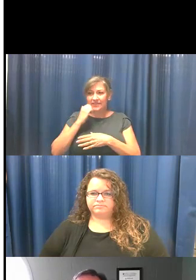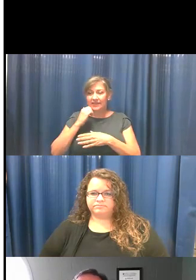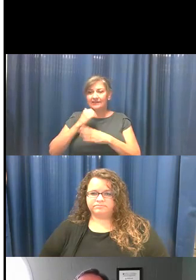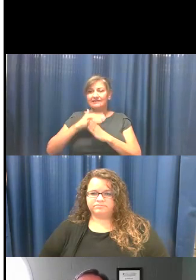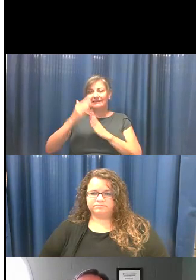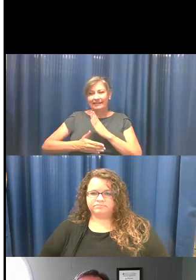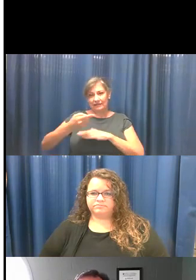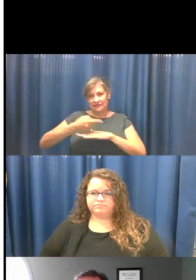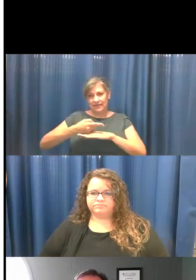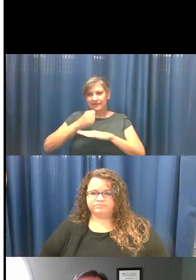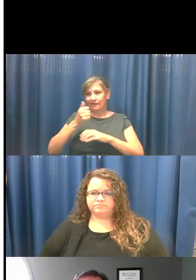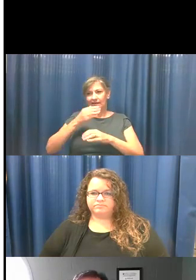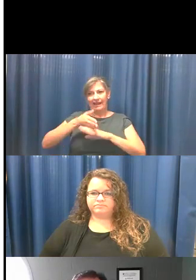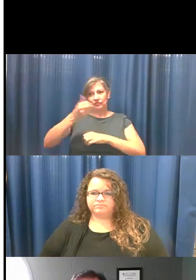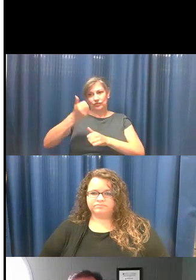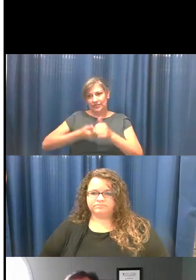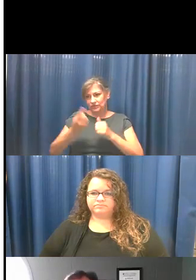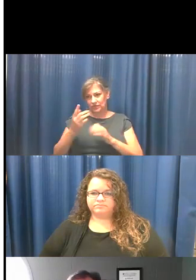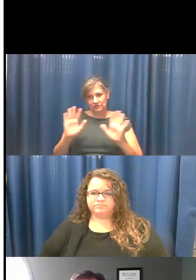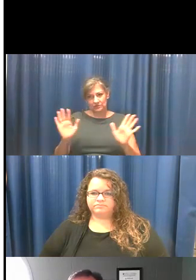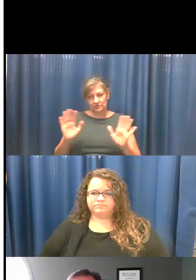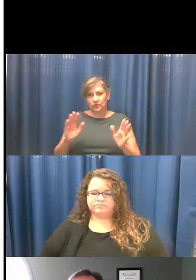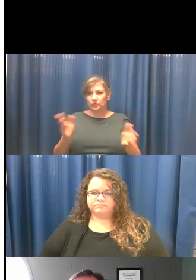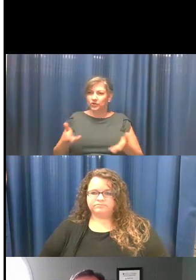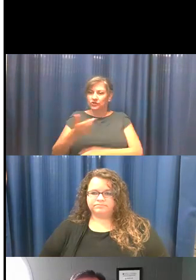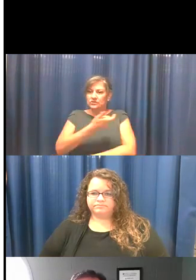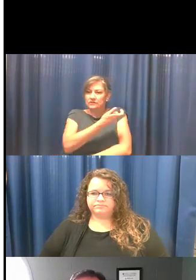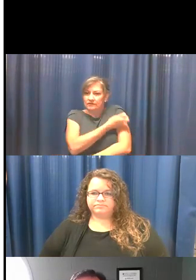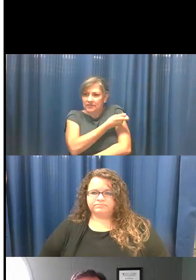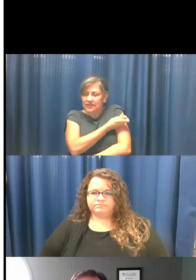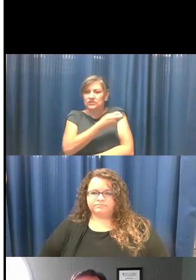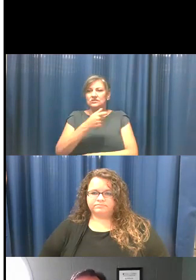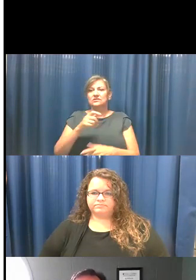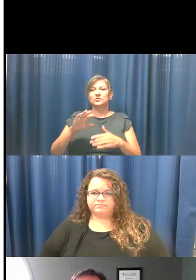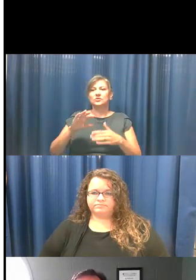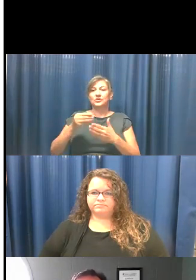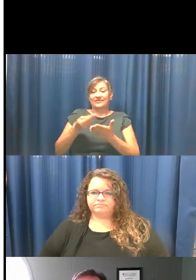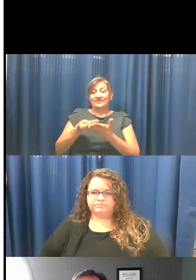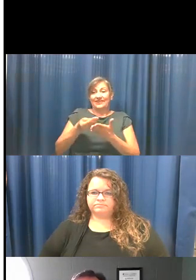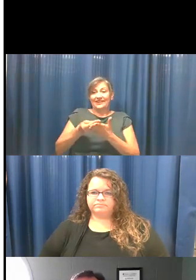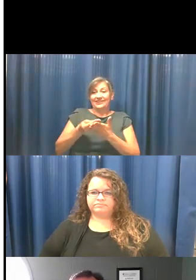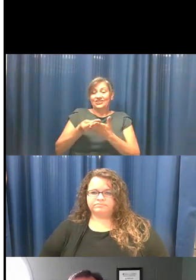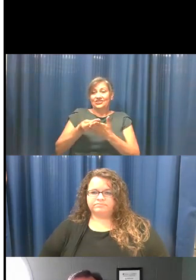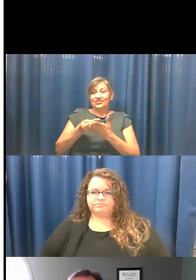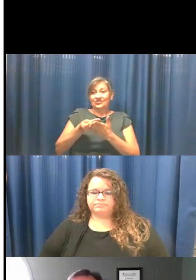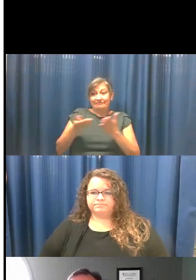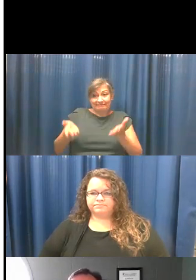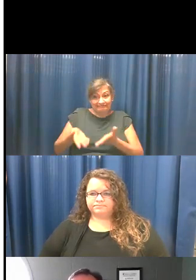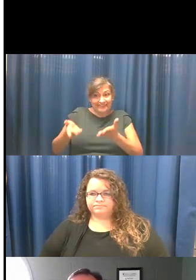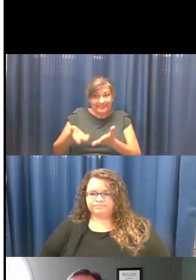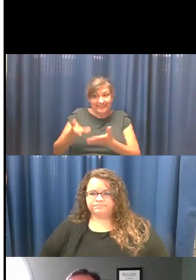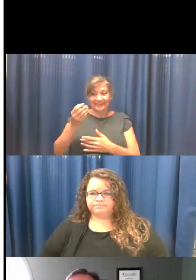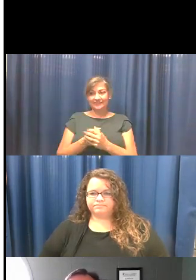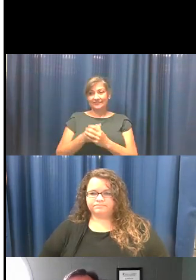now. We're encouraging vaccinations, and we're putting some financial incentives out there for faculty, staff, and students